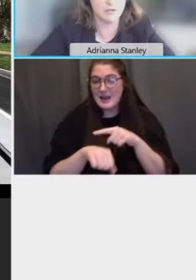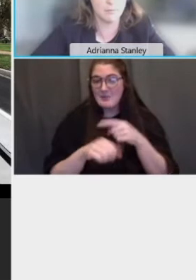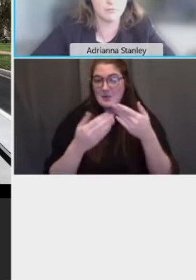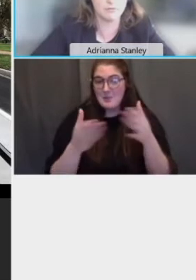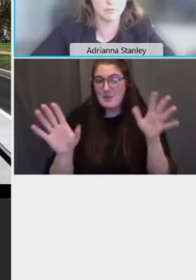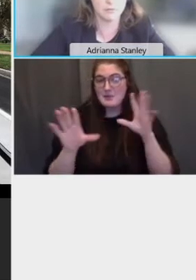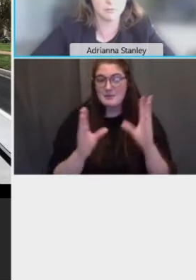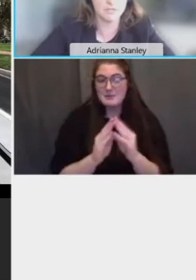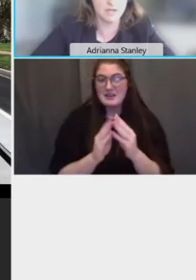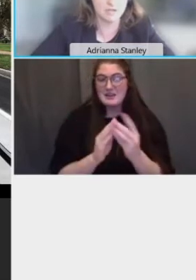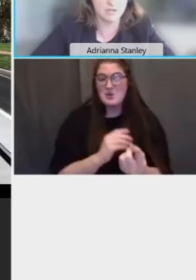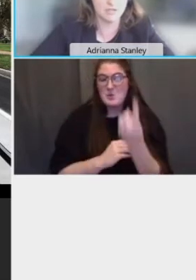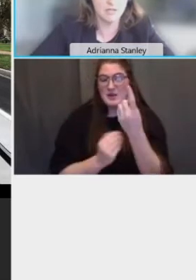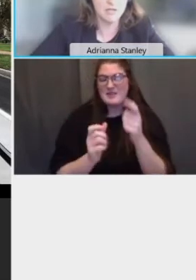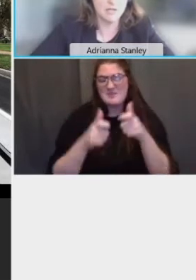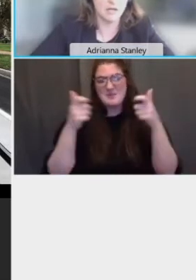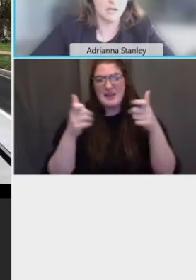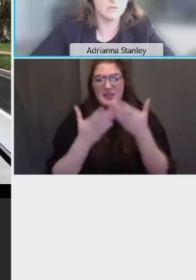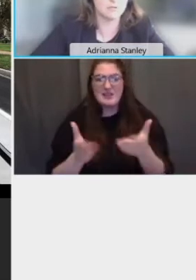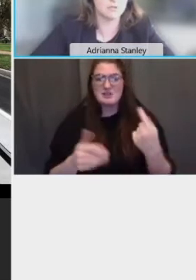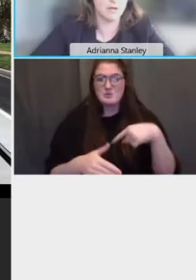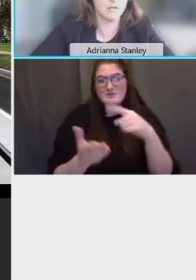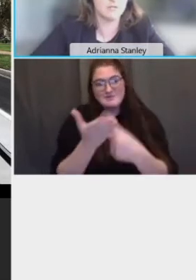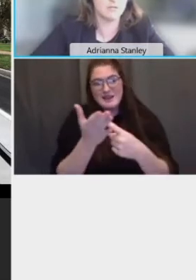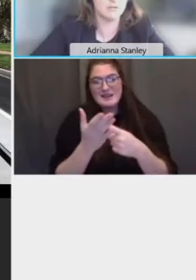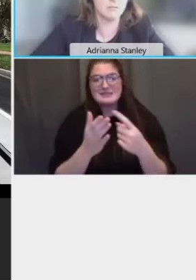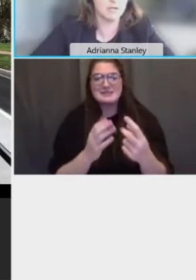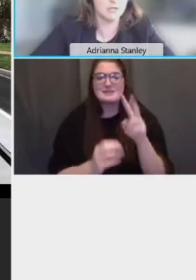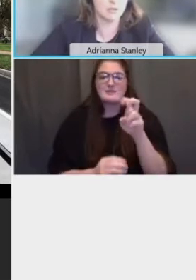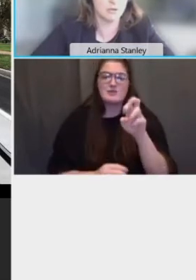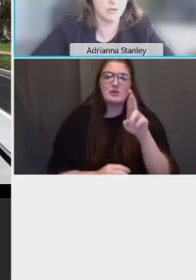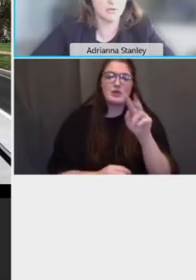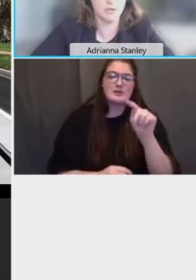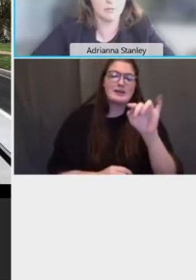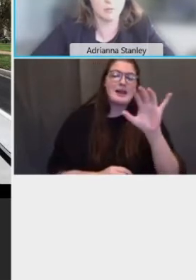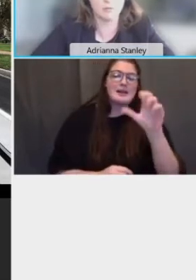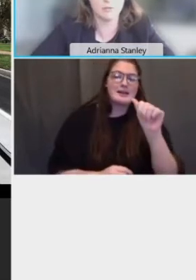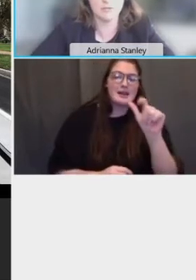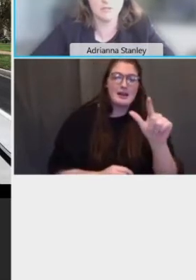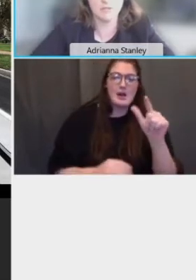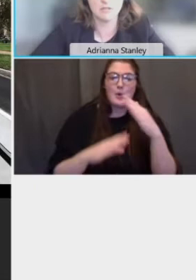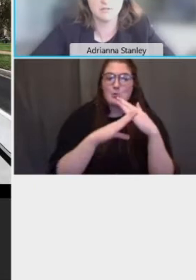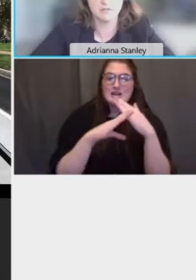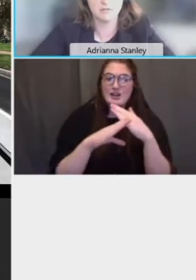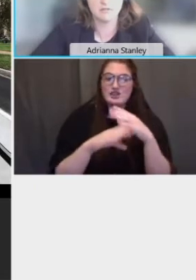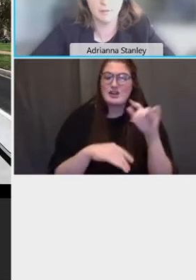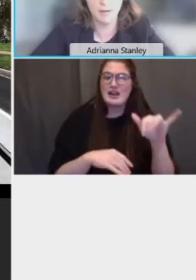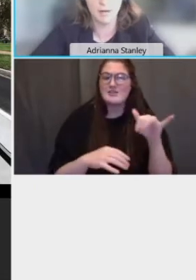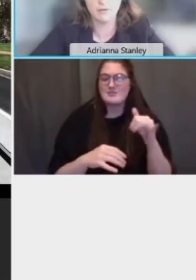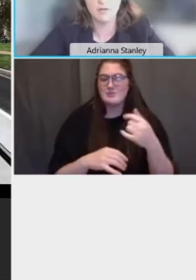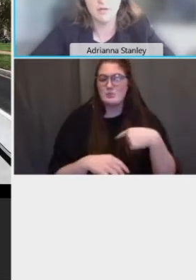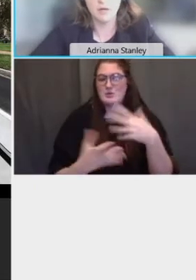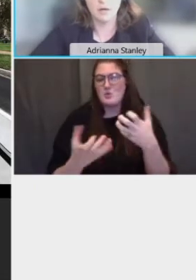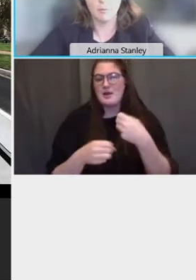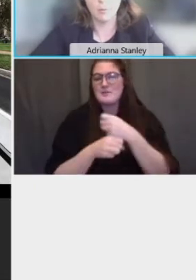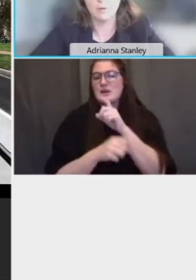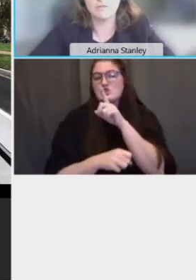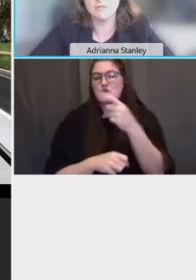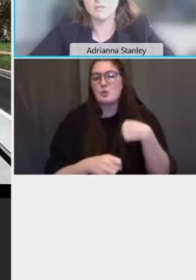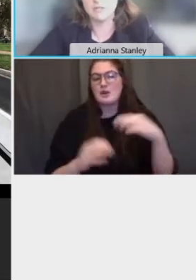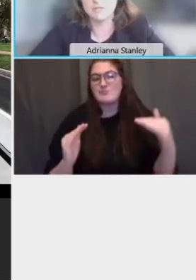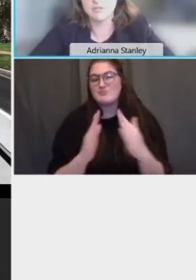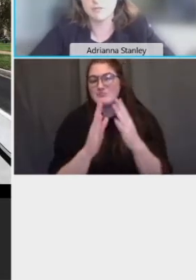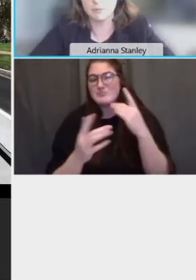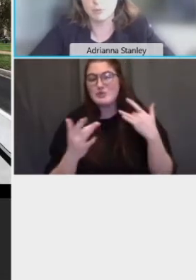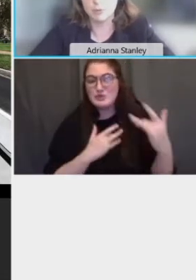that we talked about was vertical protection. So we're trying to make sure that we're addressing concerns about